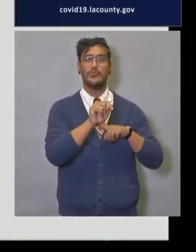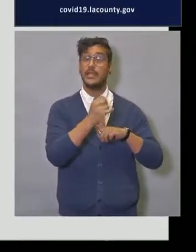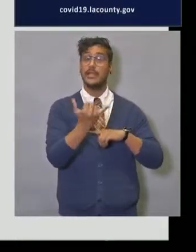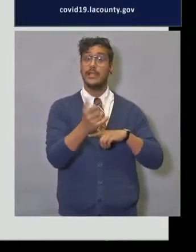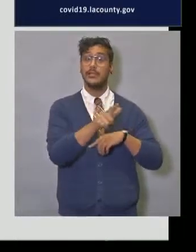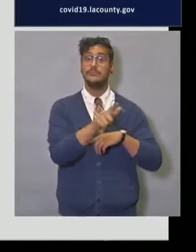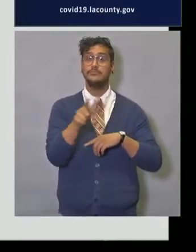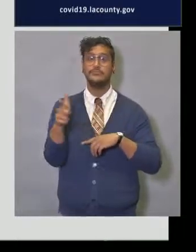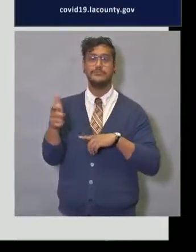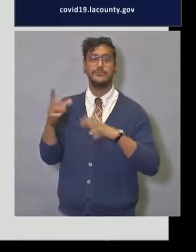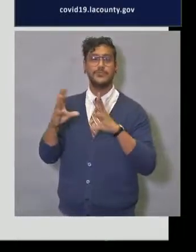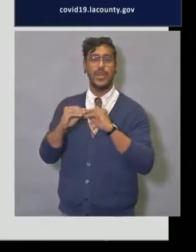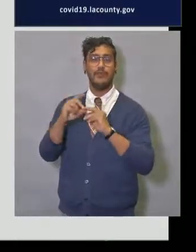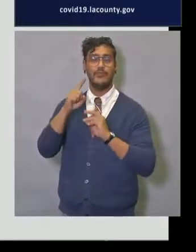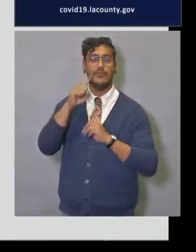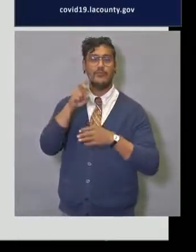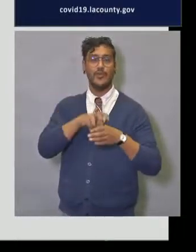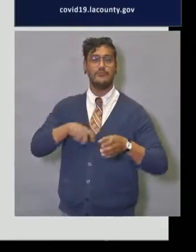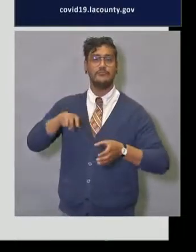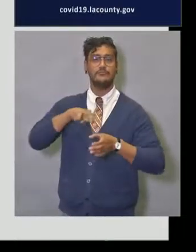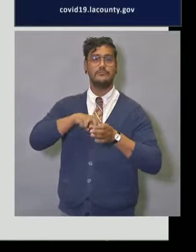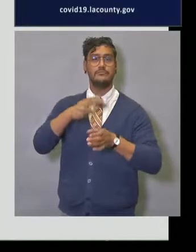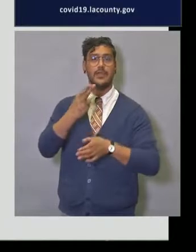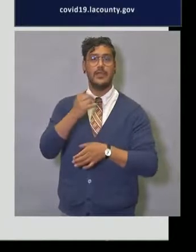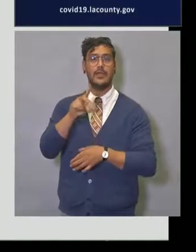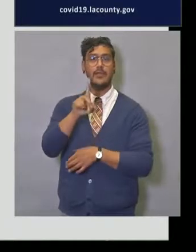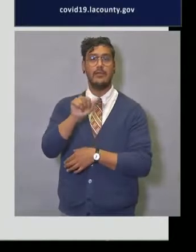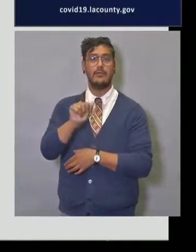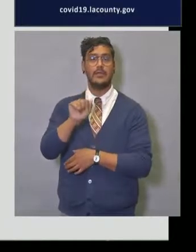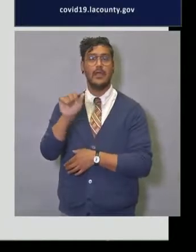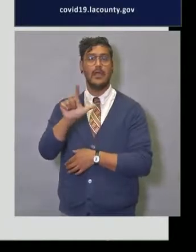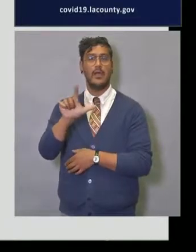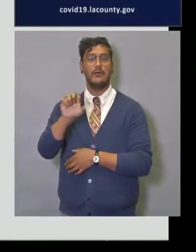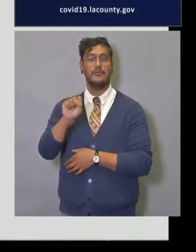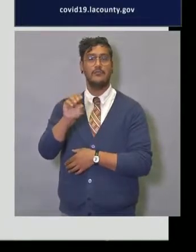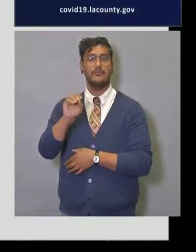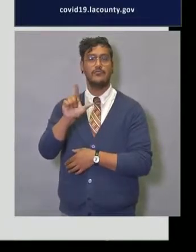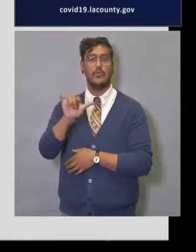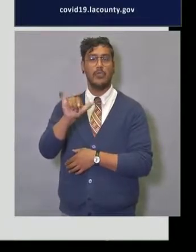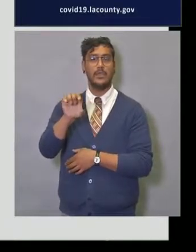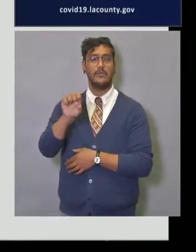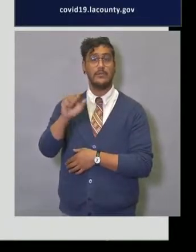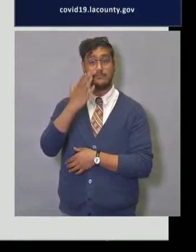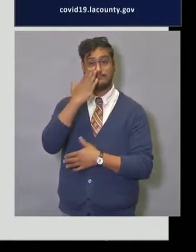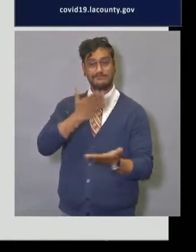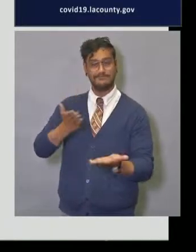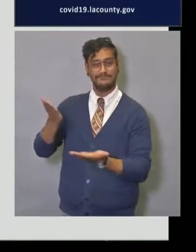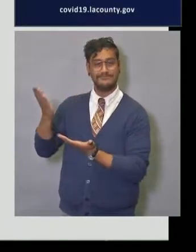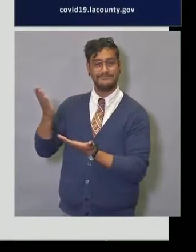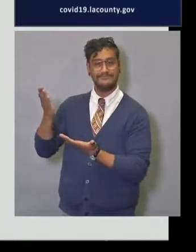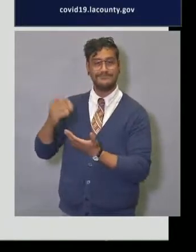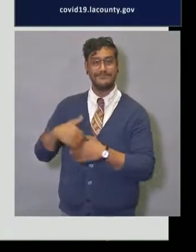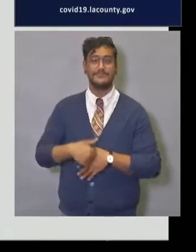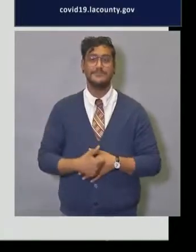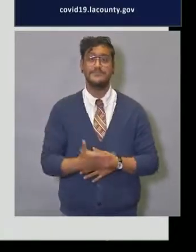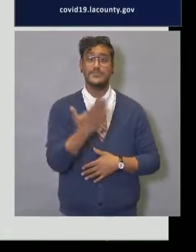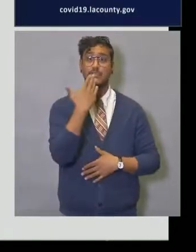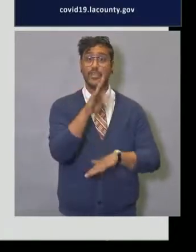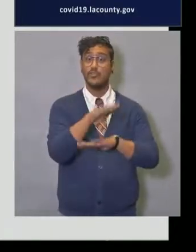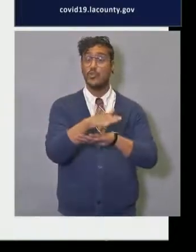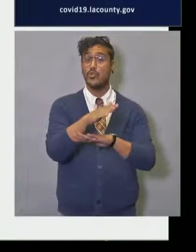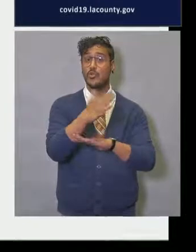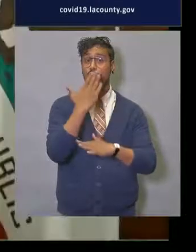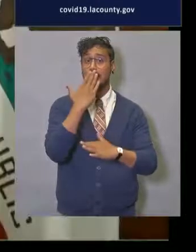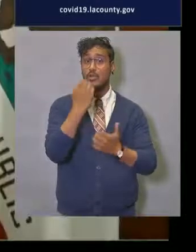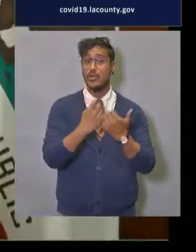turn the conference over to Chair Hilda L. Solis. Please go ahead. Good afternoon, everyone, and thank you for joining us